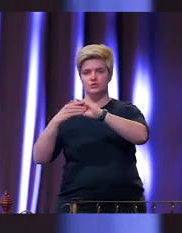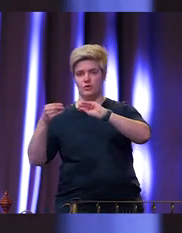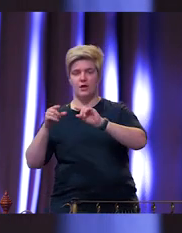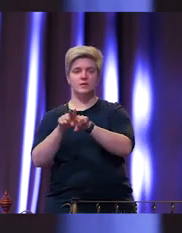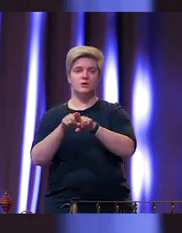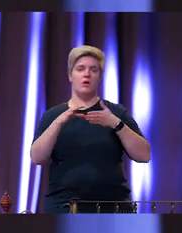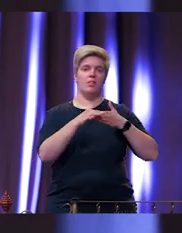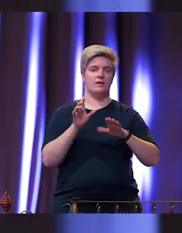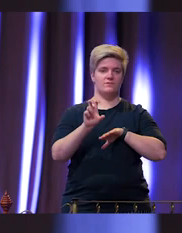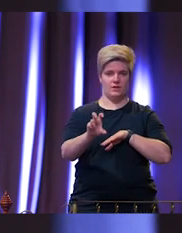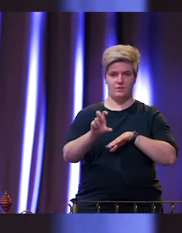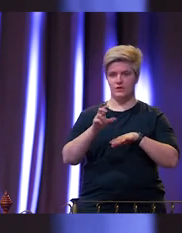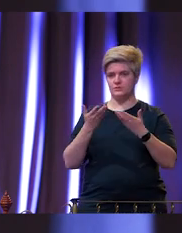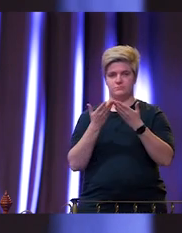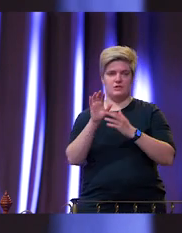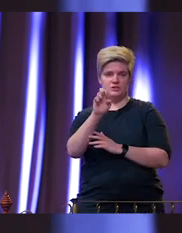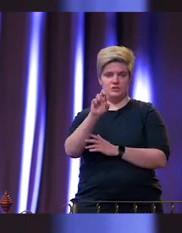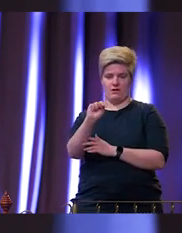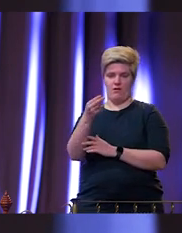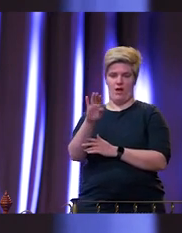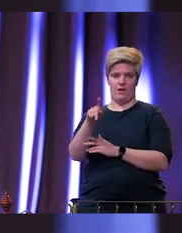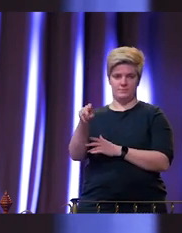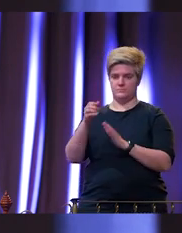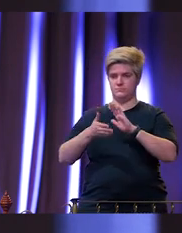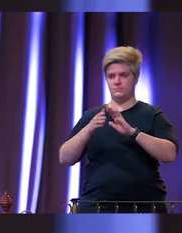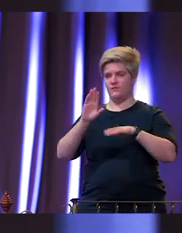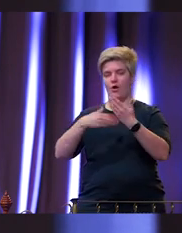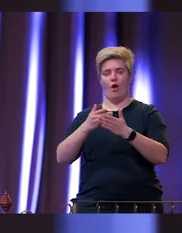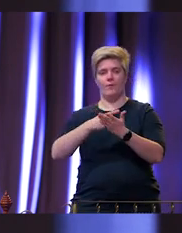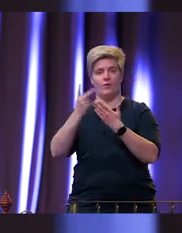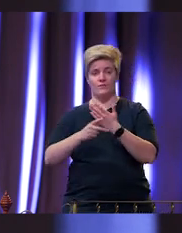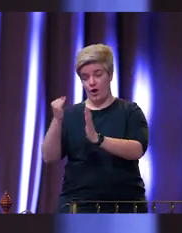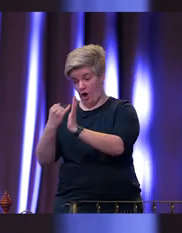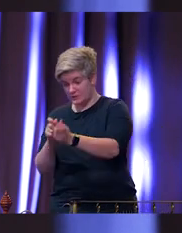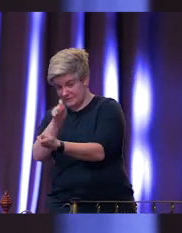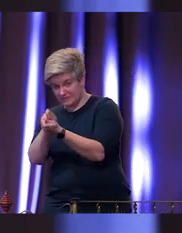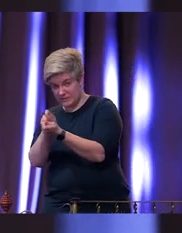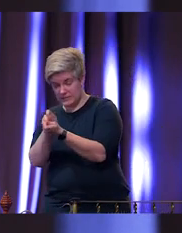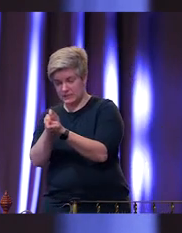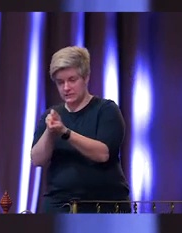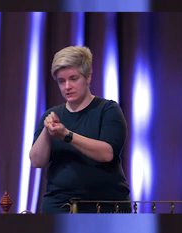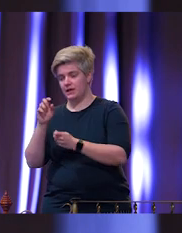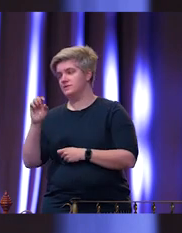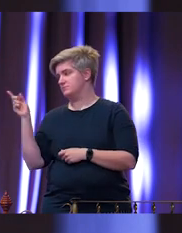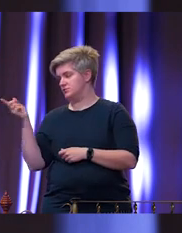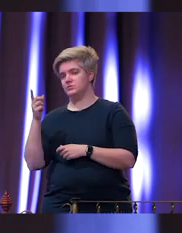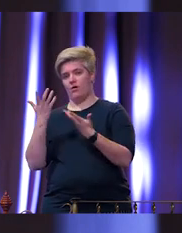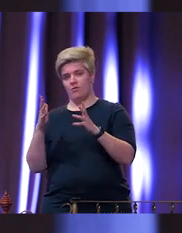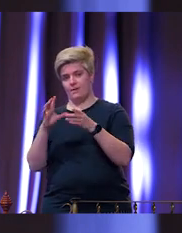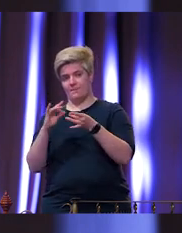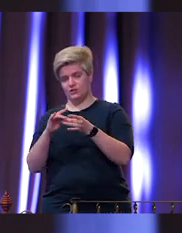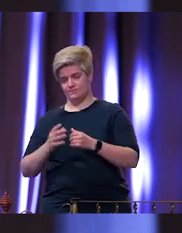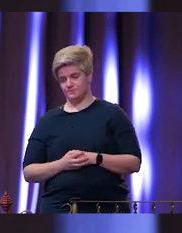GenOps across all, like, every program area. For arts specifically, as Ellen has mentioned,